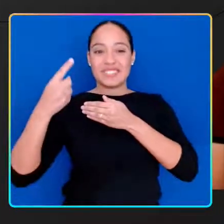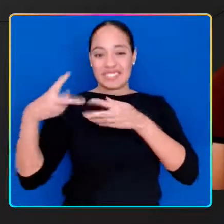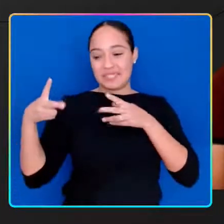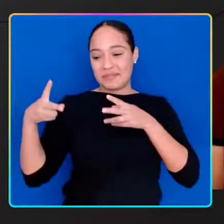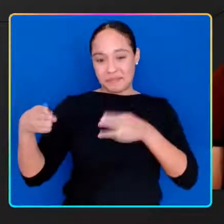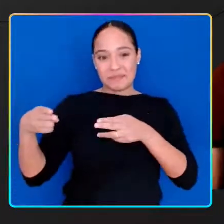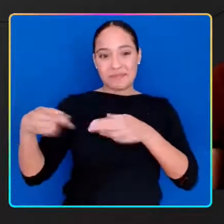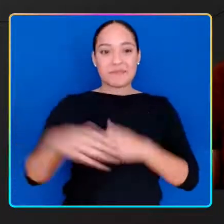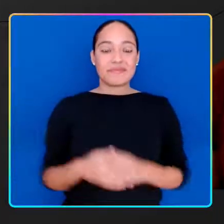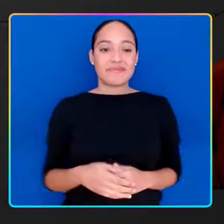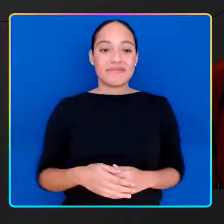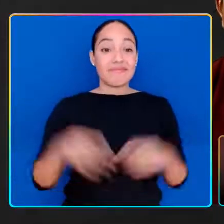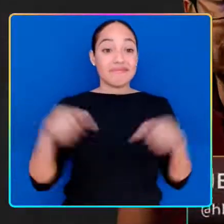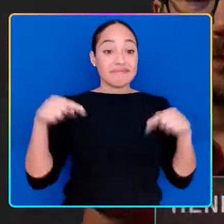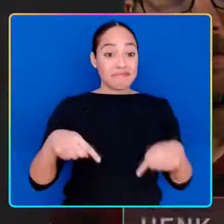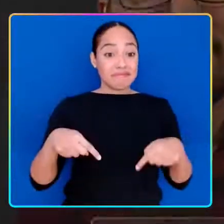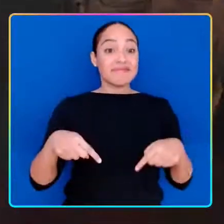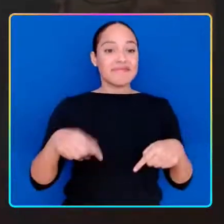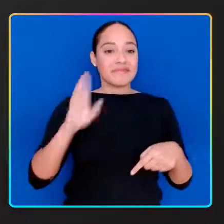his life in AI.